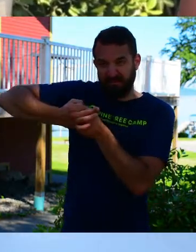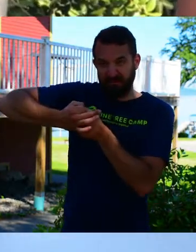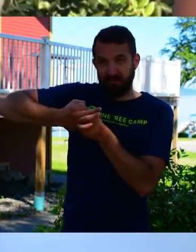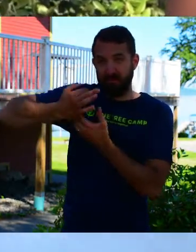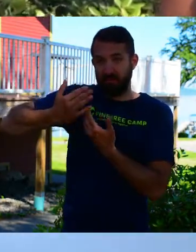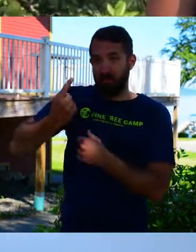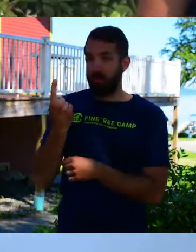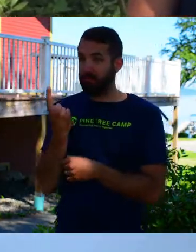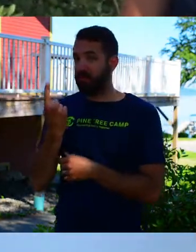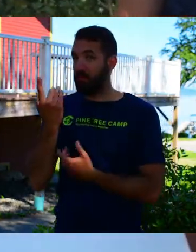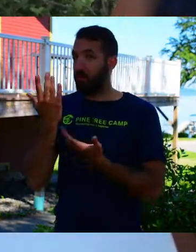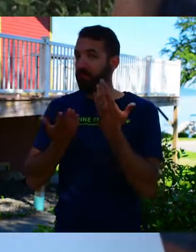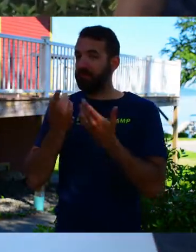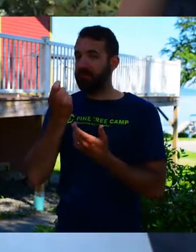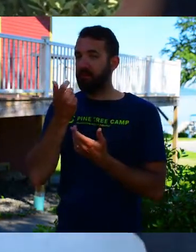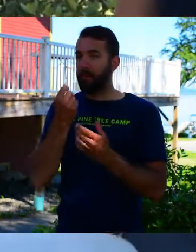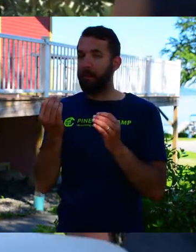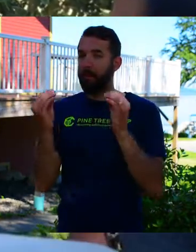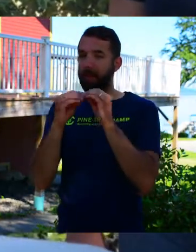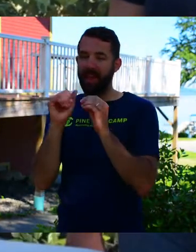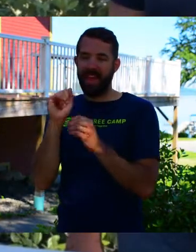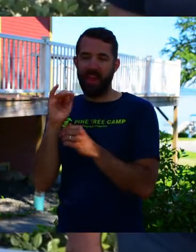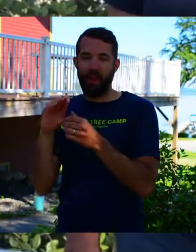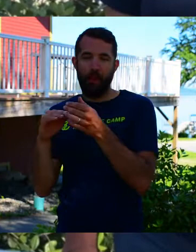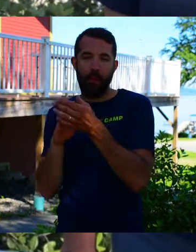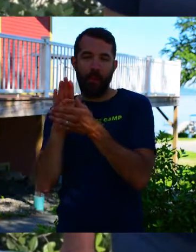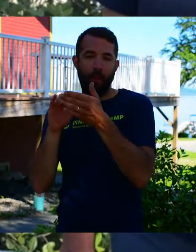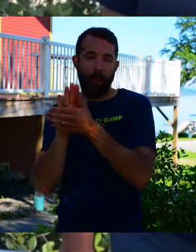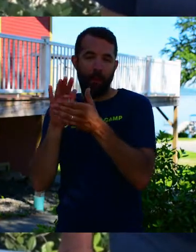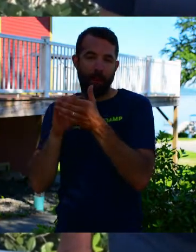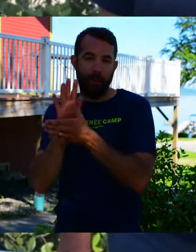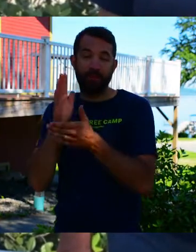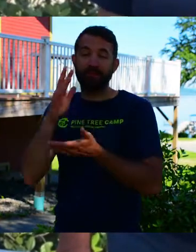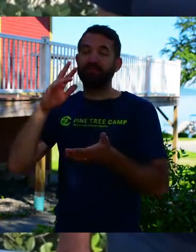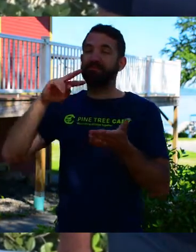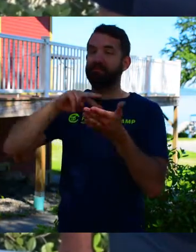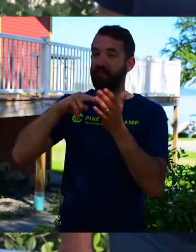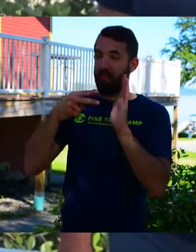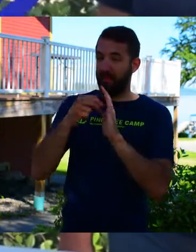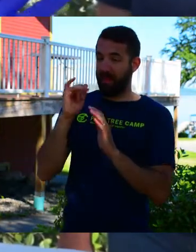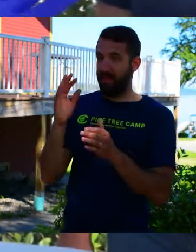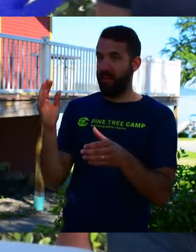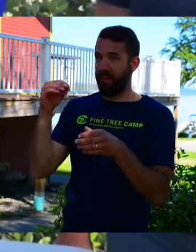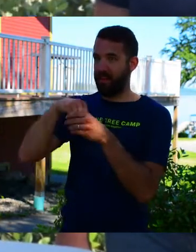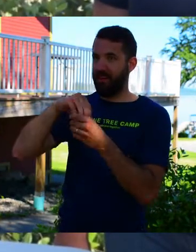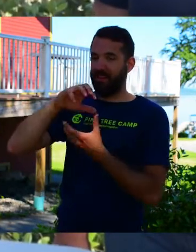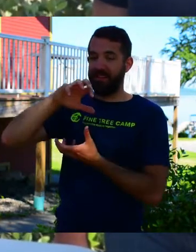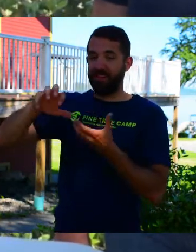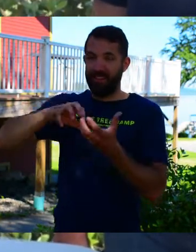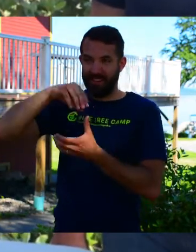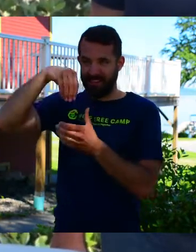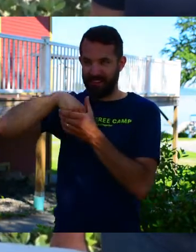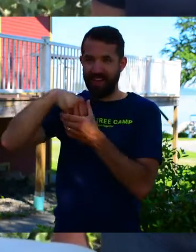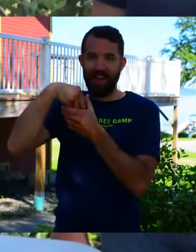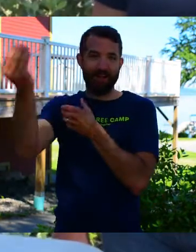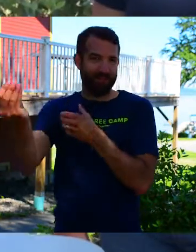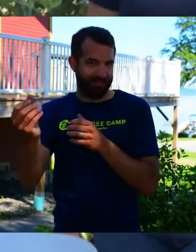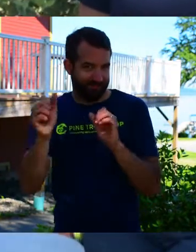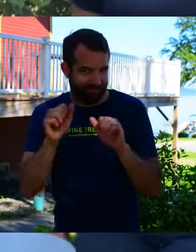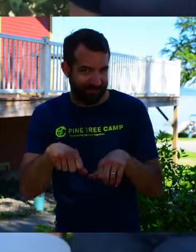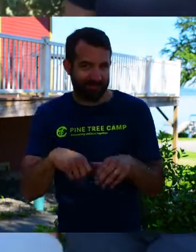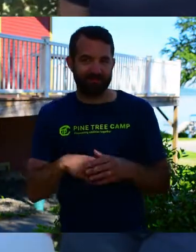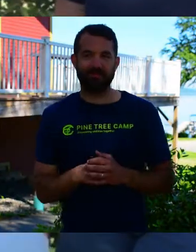loose and air is getting out, it's gonna let the gas that's produced get out too. So let's talk about why this happened, right? So we